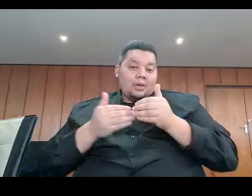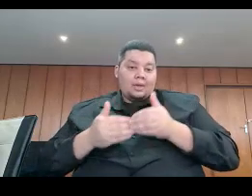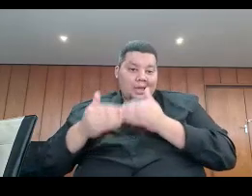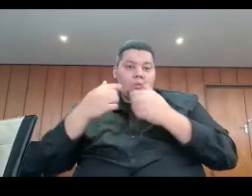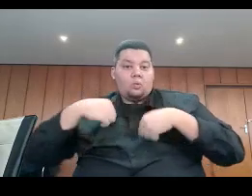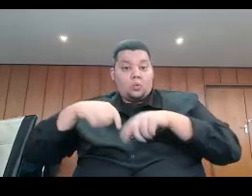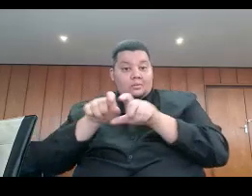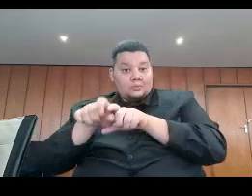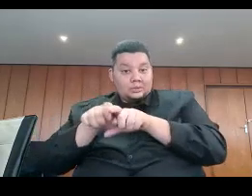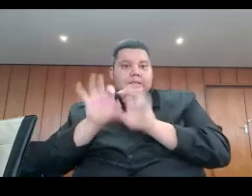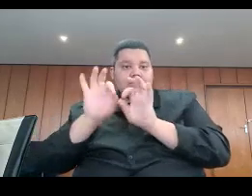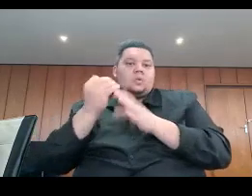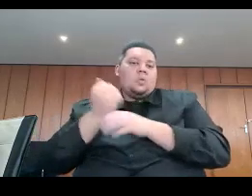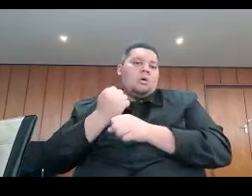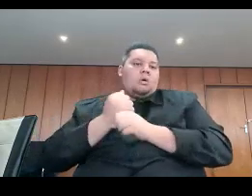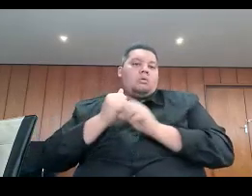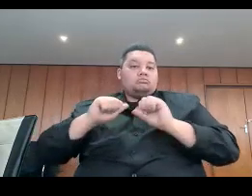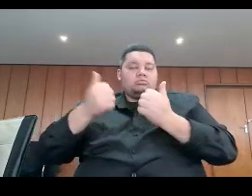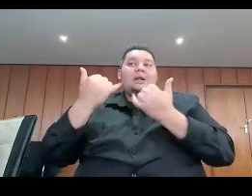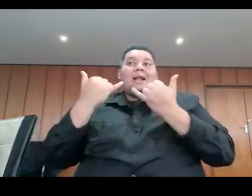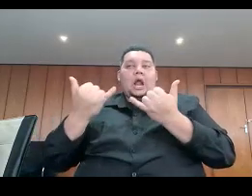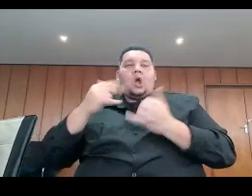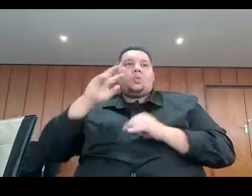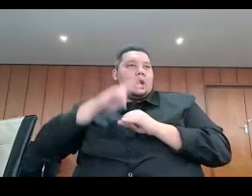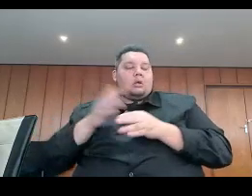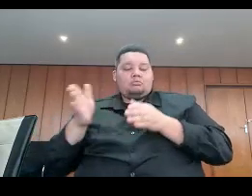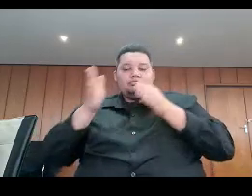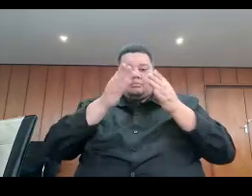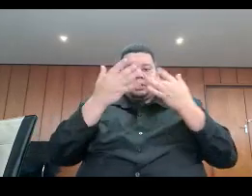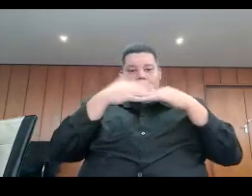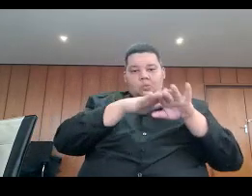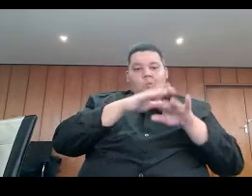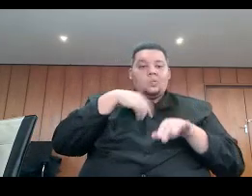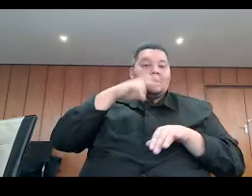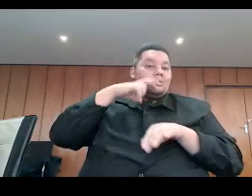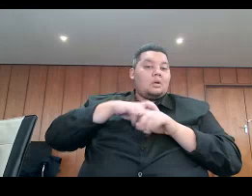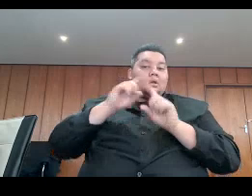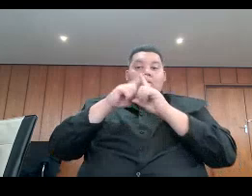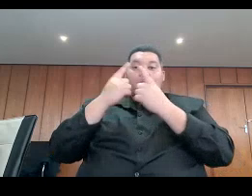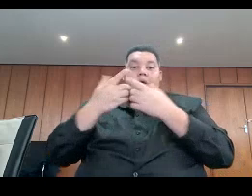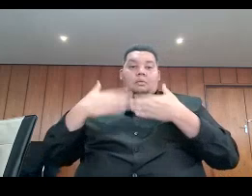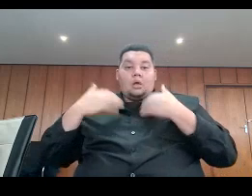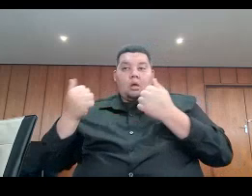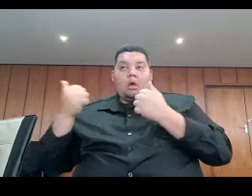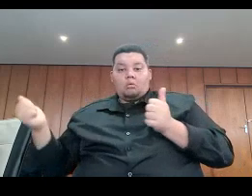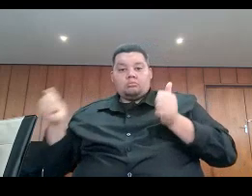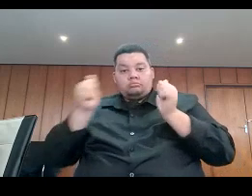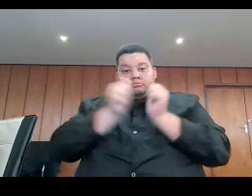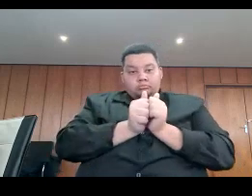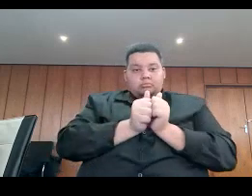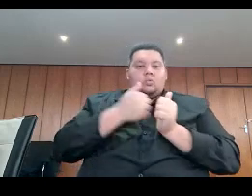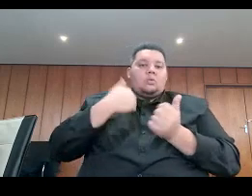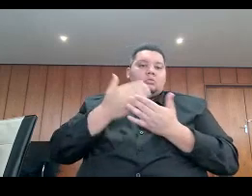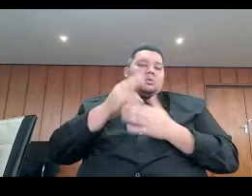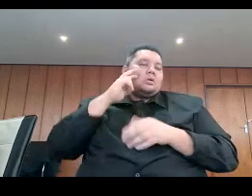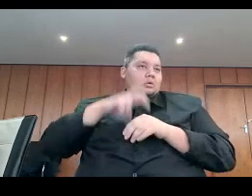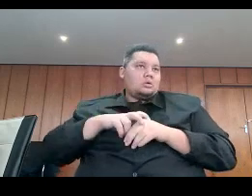and it works. Now we need the implementation. We need the Department of Health to